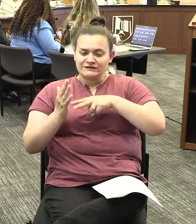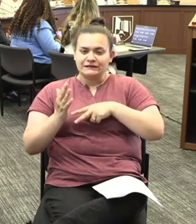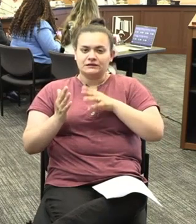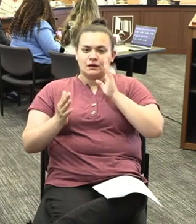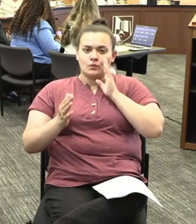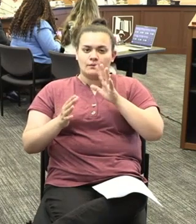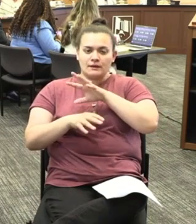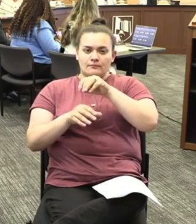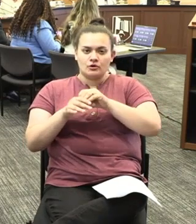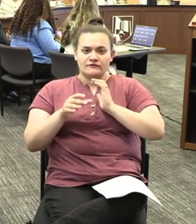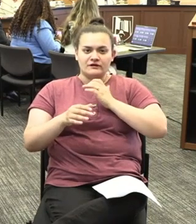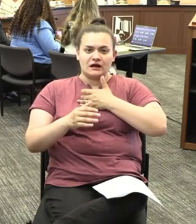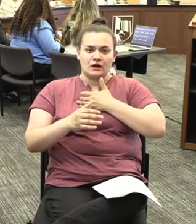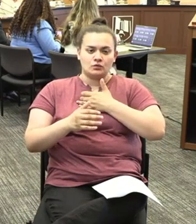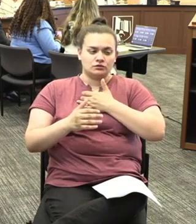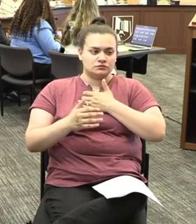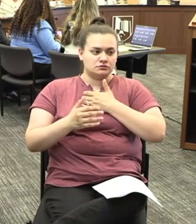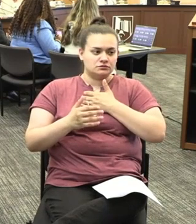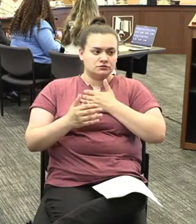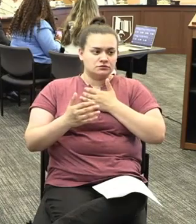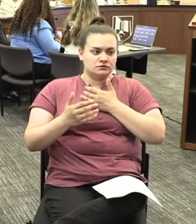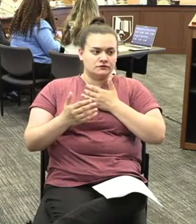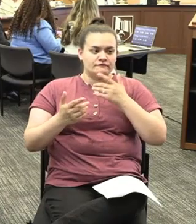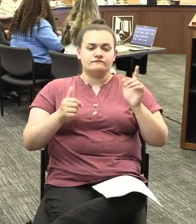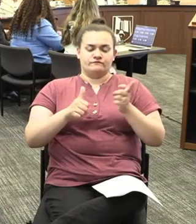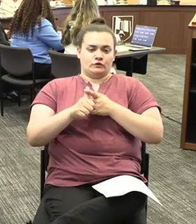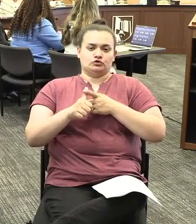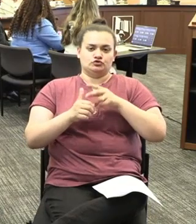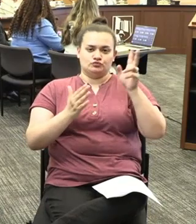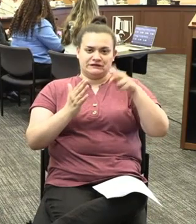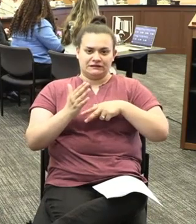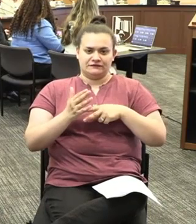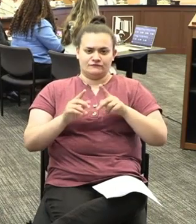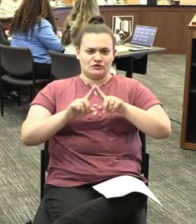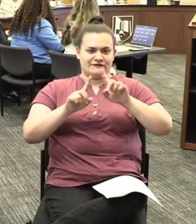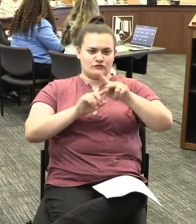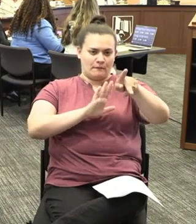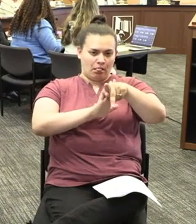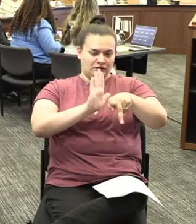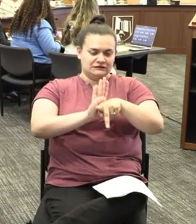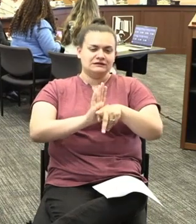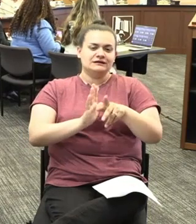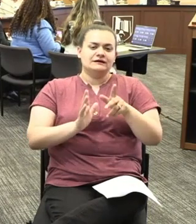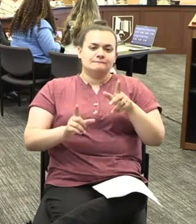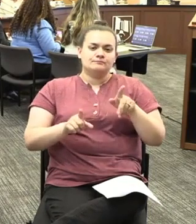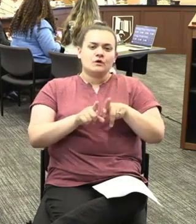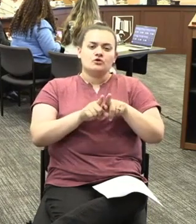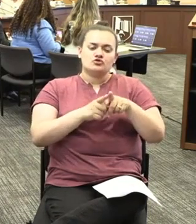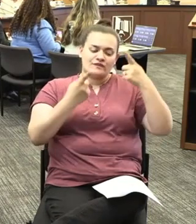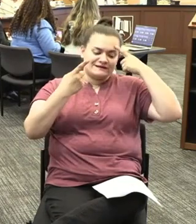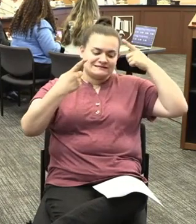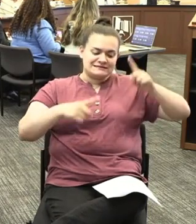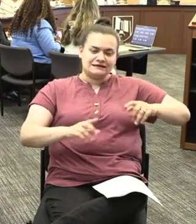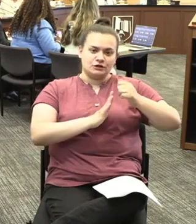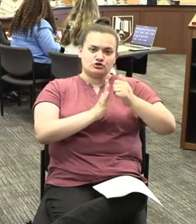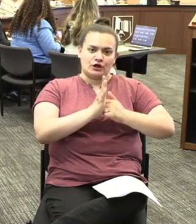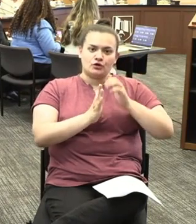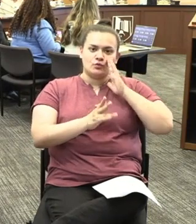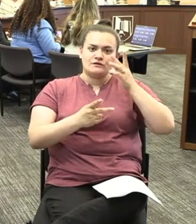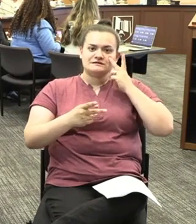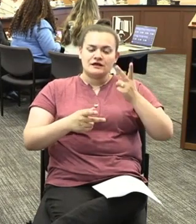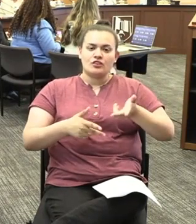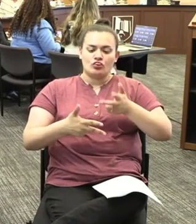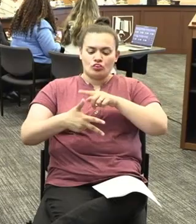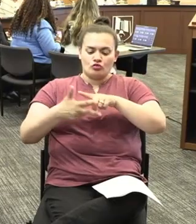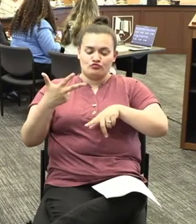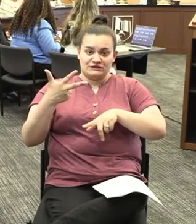going to be part of our first reading for different policies. And also, as part of the consent agenda, you're going to see 3 readings